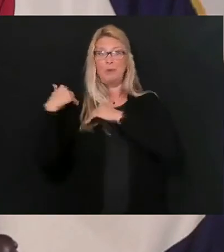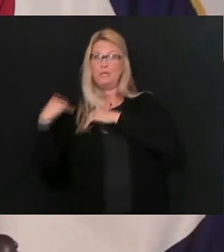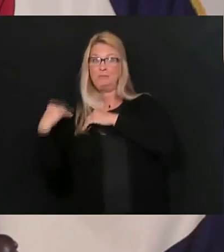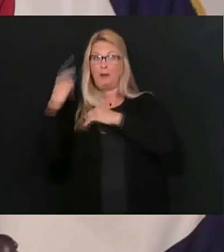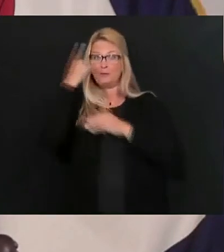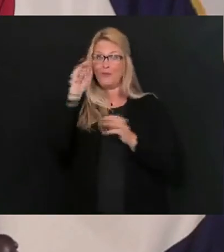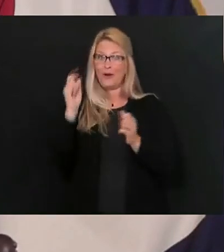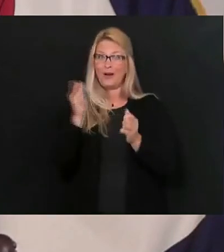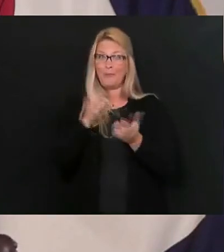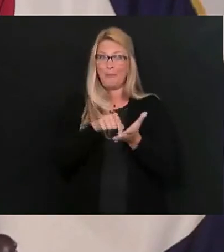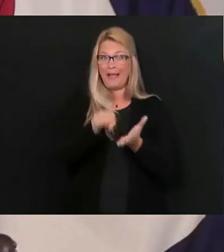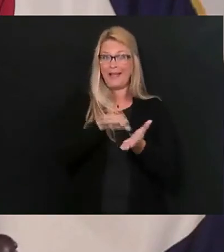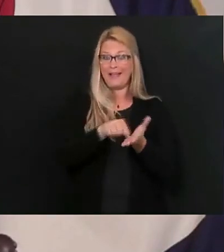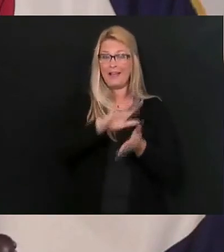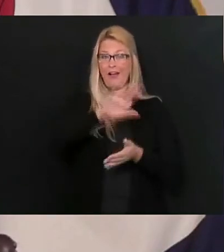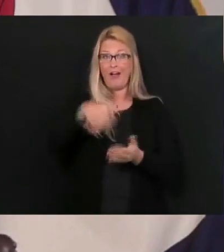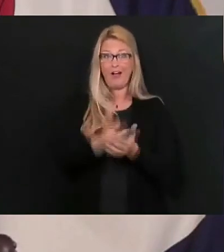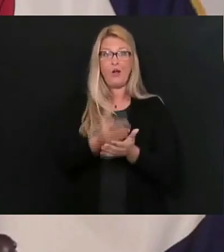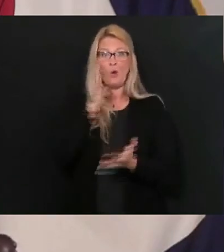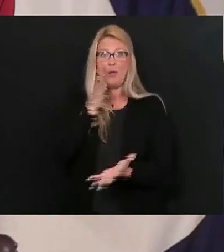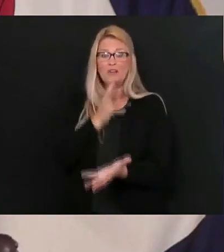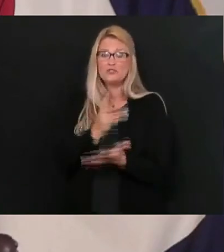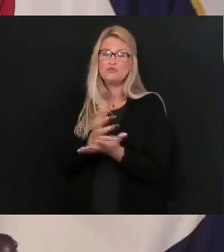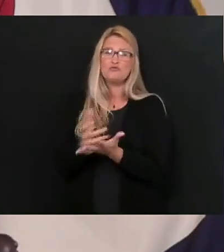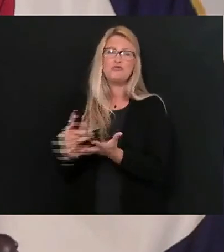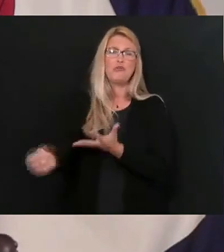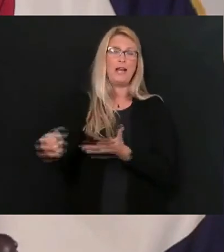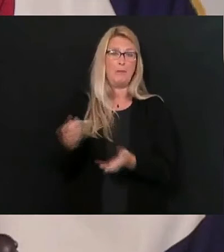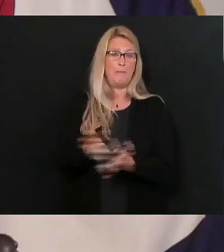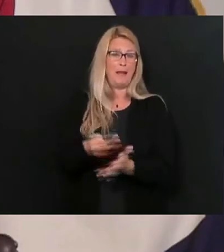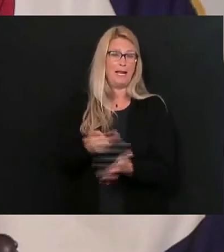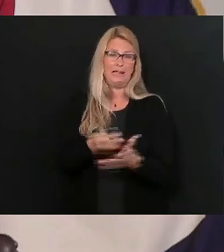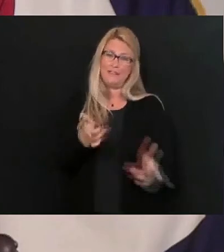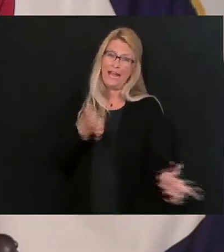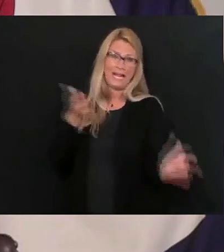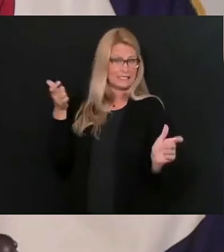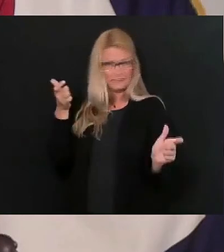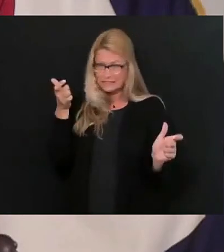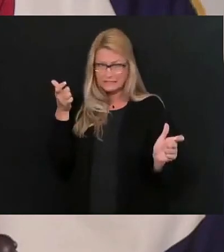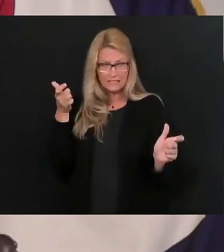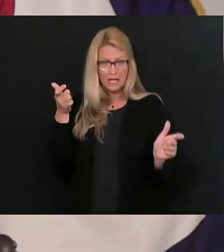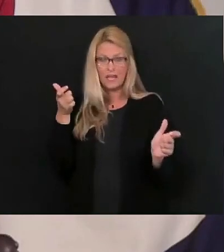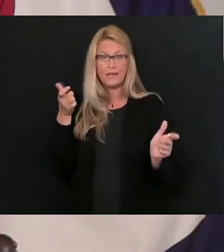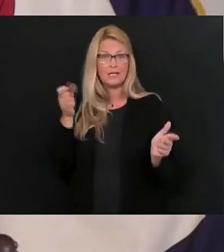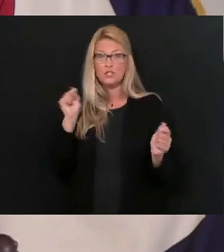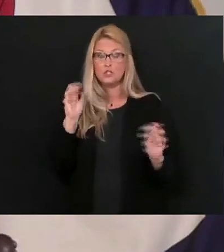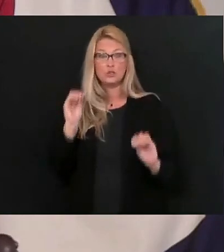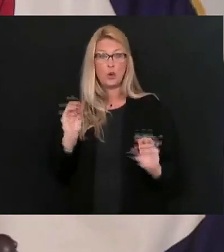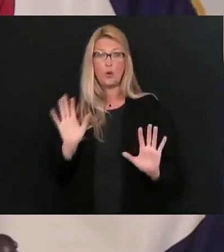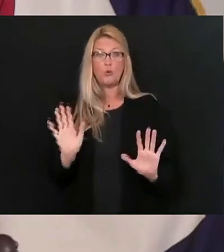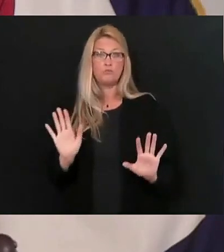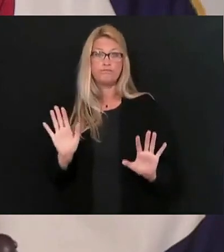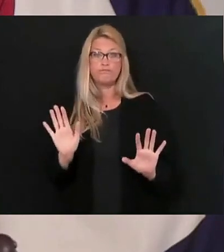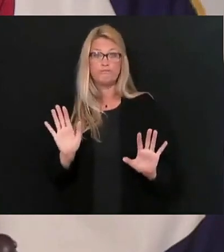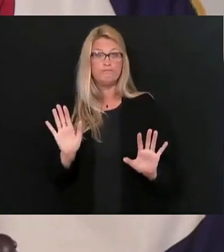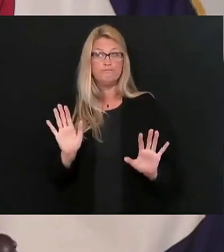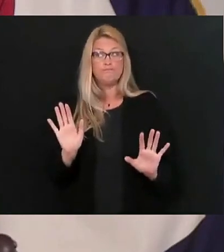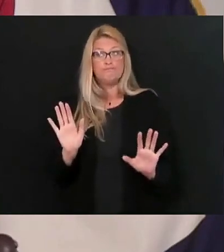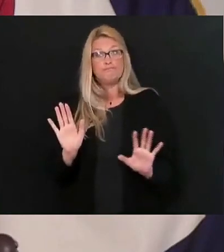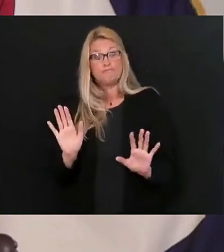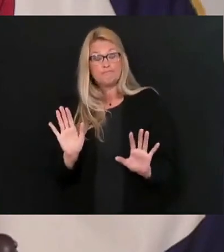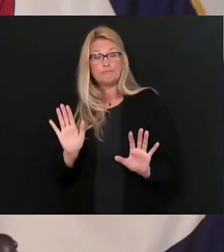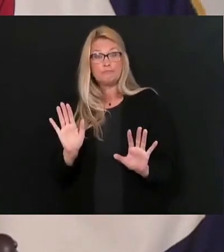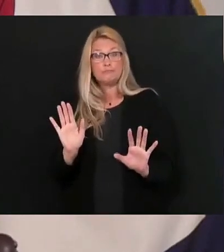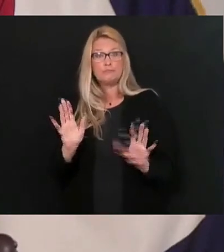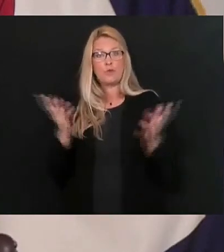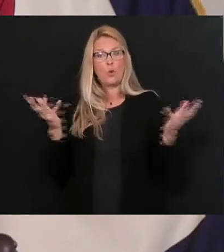Well, to be perfectly honest, it would drain our dollars so fast it would be unbelievable. And so, from the standpoint